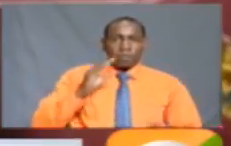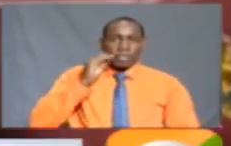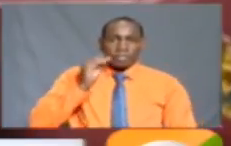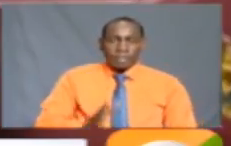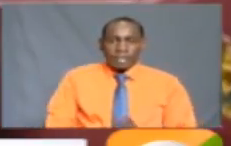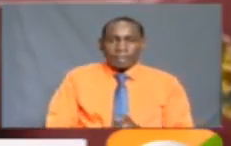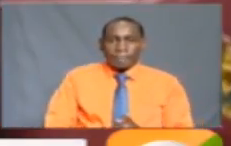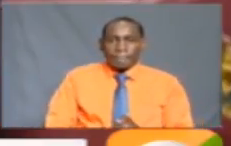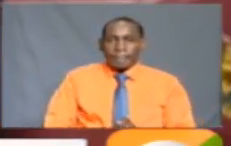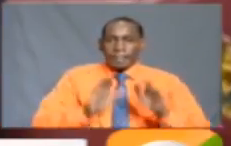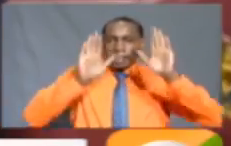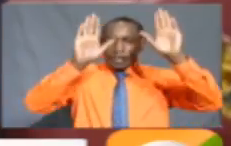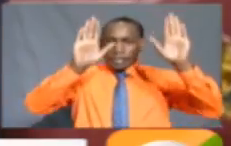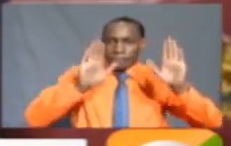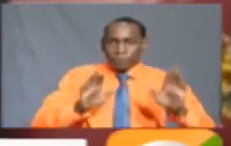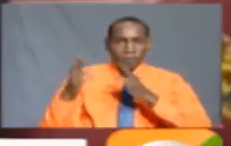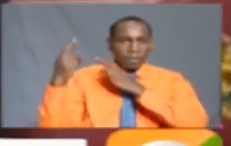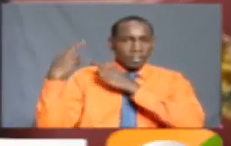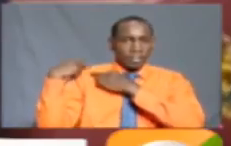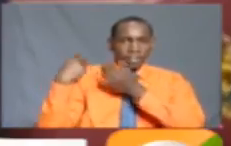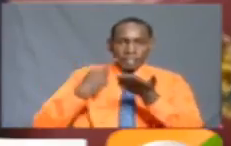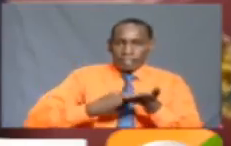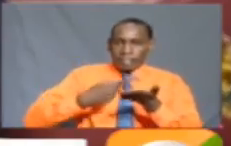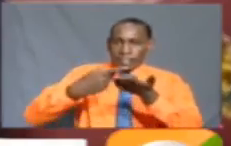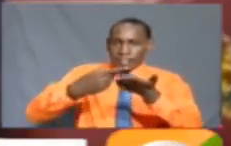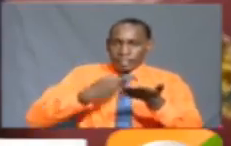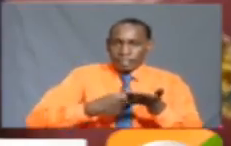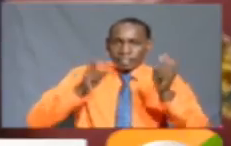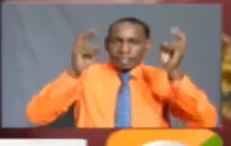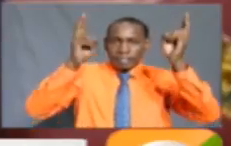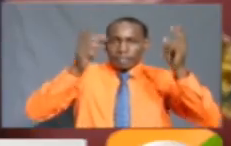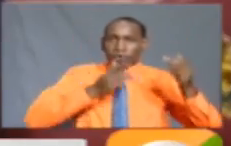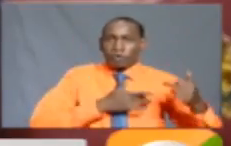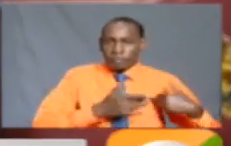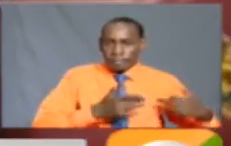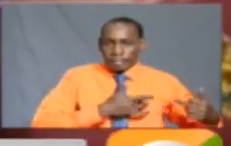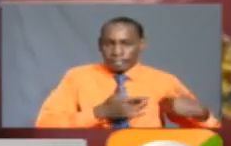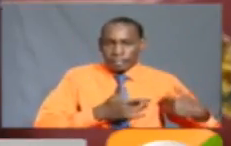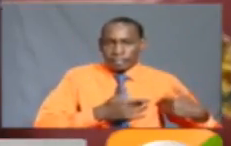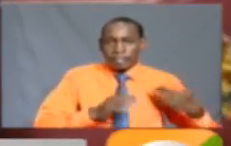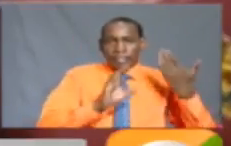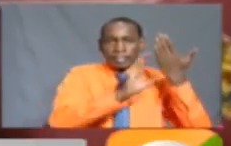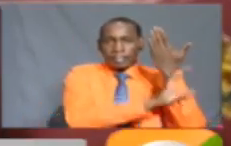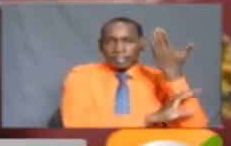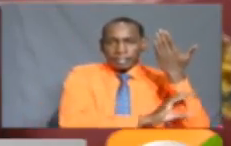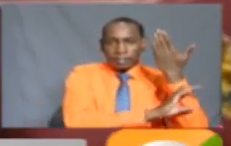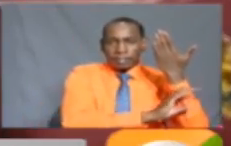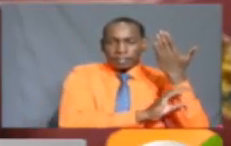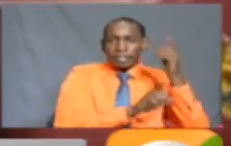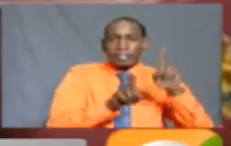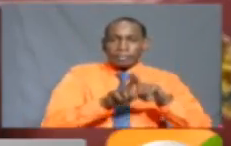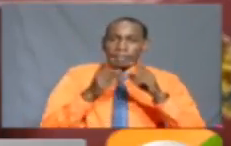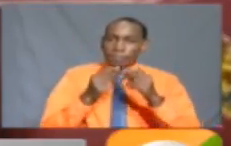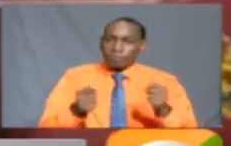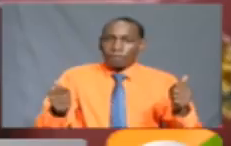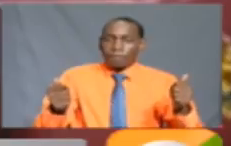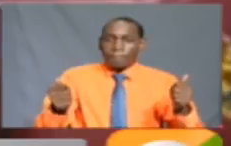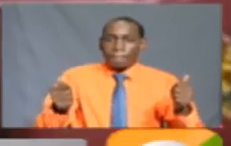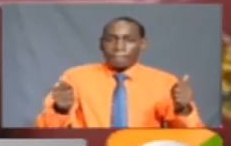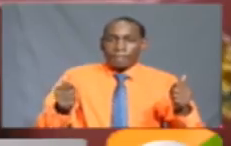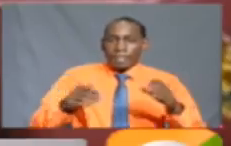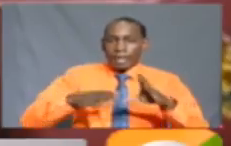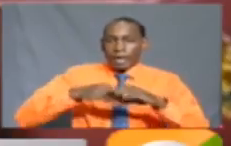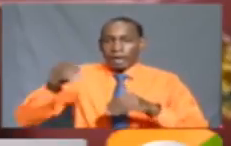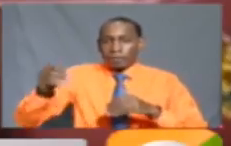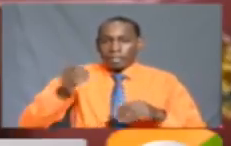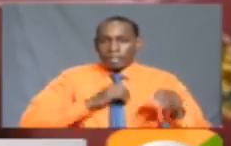our fundamental duties is to deliberate on matters of concerns to the country and resolve them. Outside